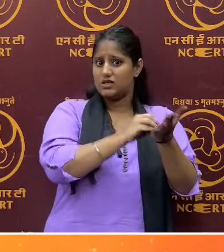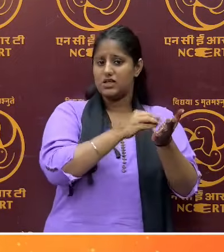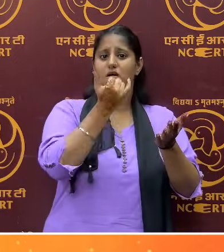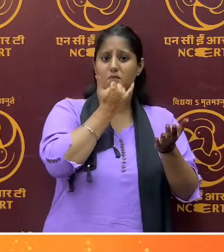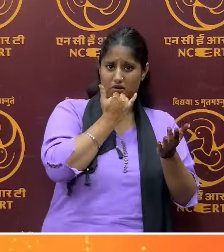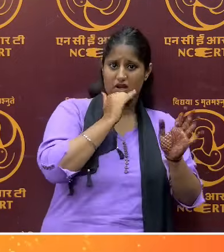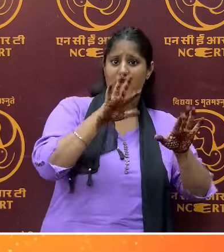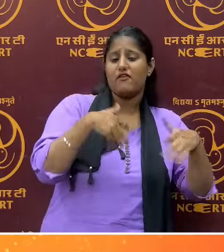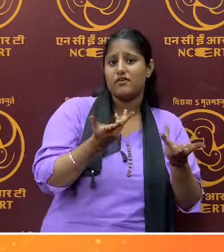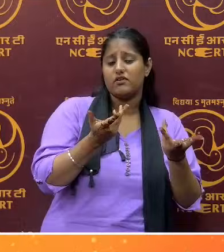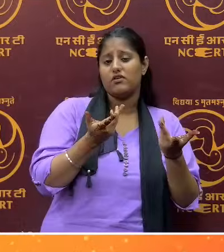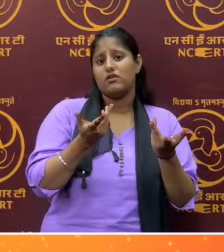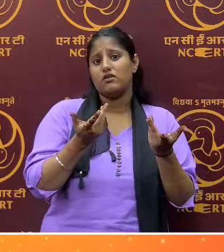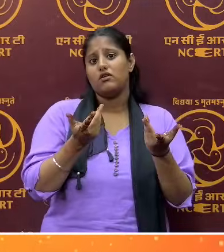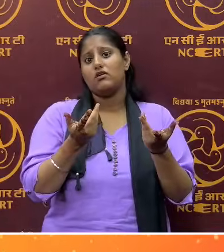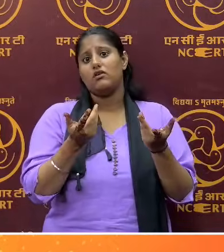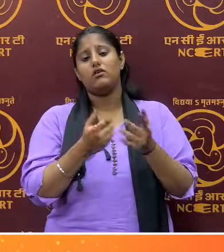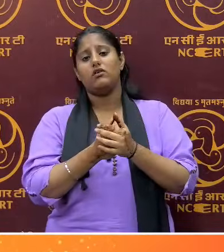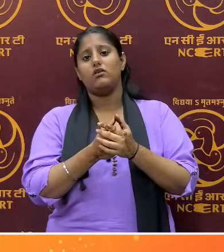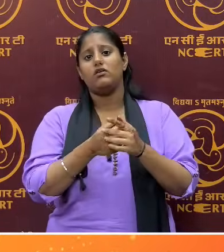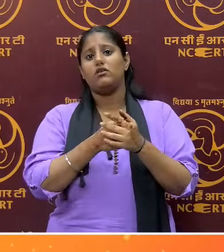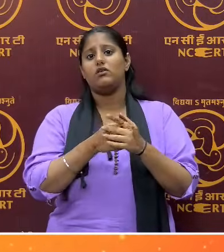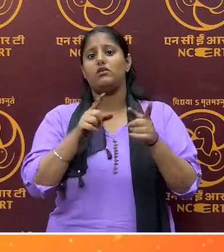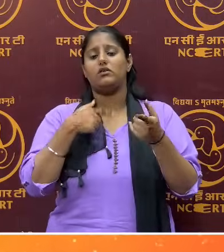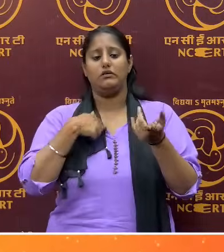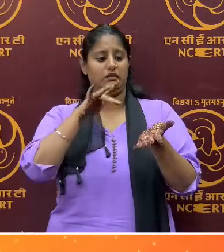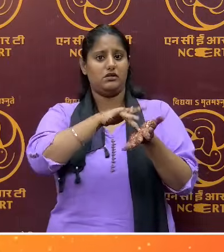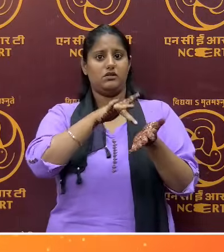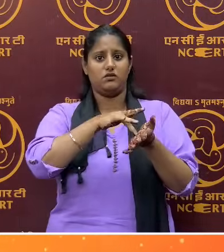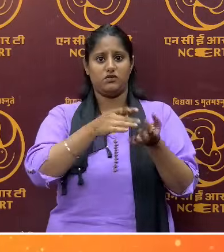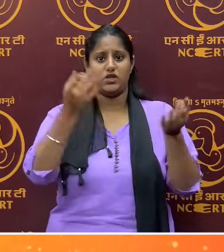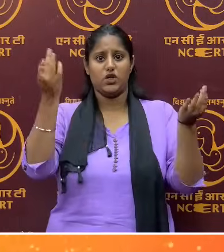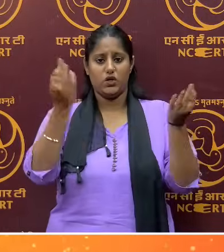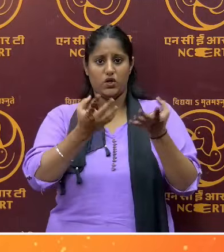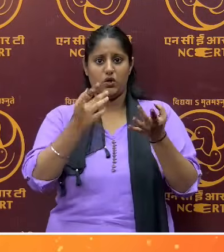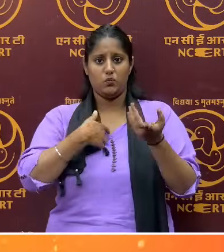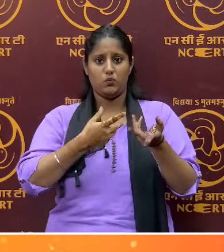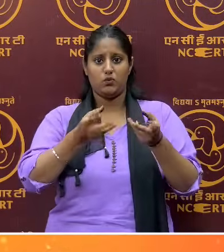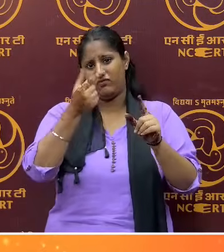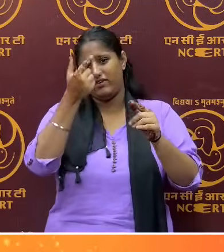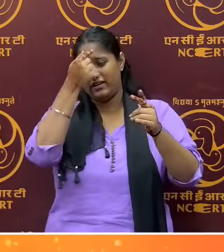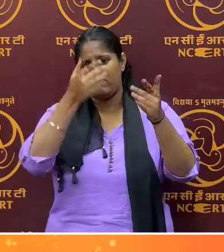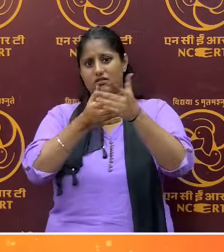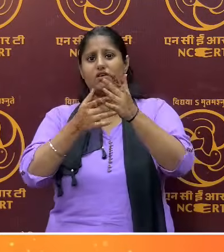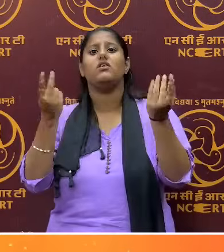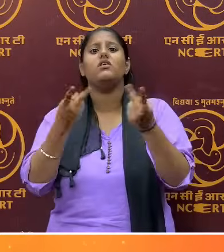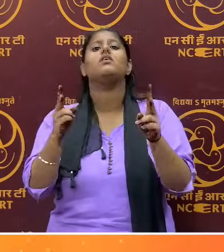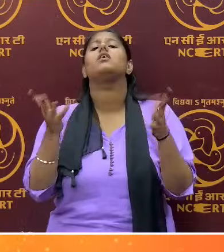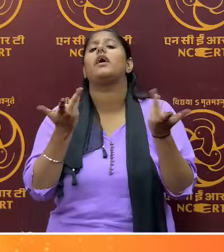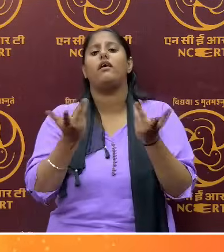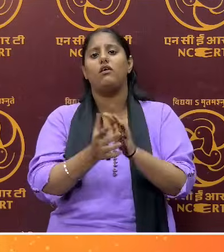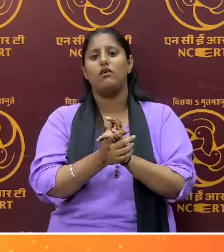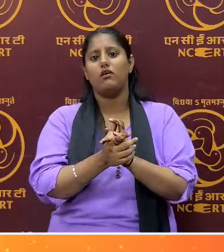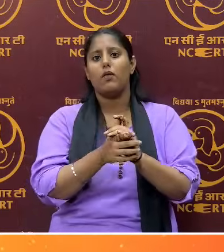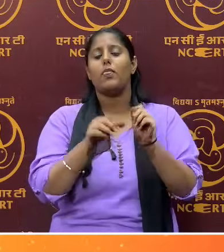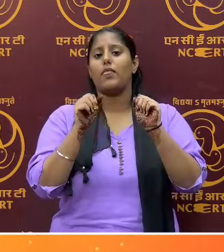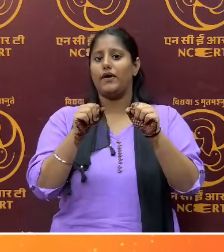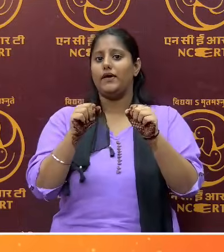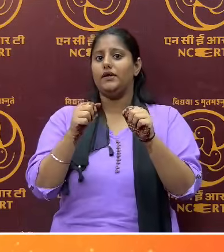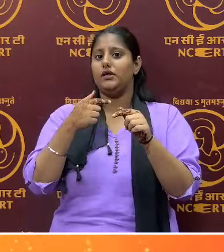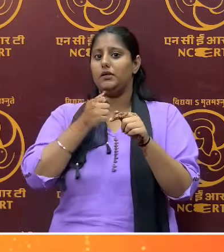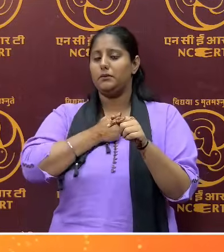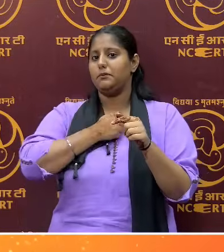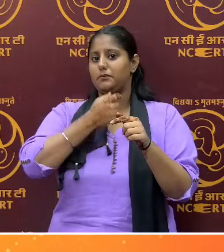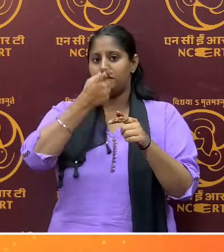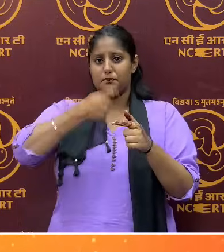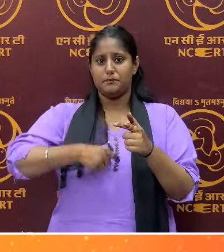or the data from the place where it's being fetched has some problems? Right, right. So, basically Meri Pehchaan